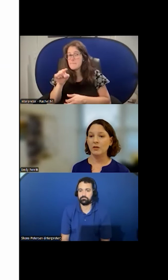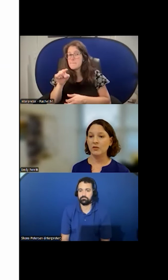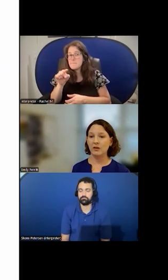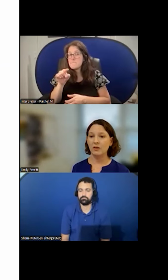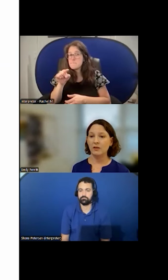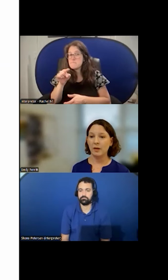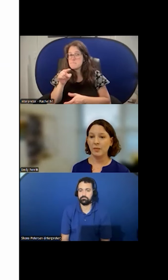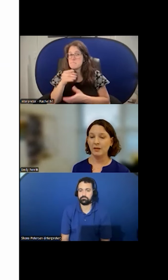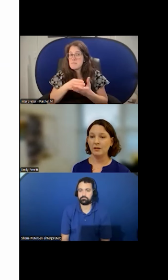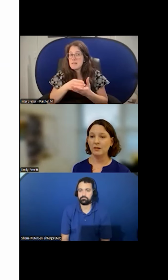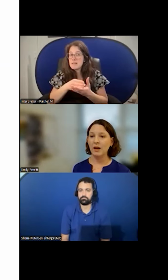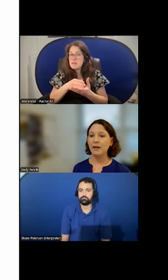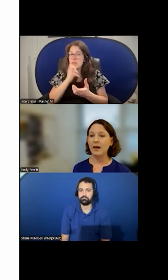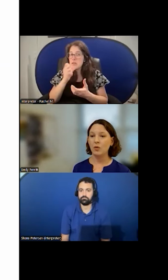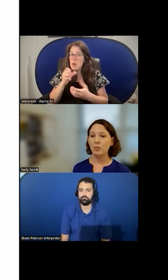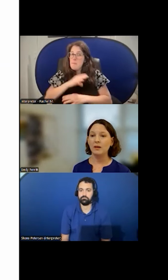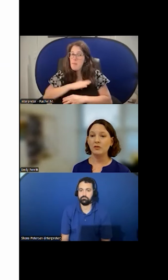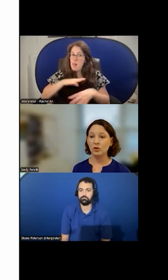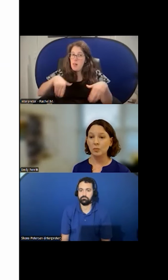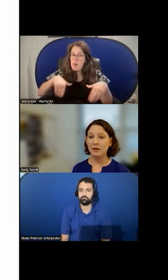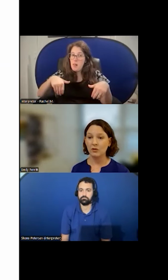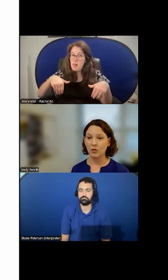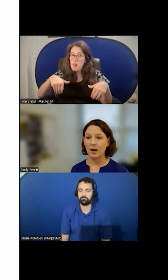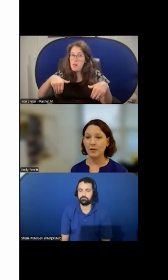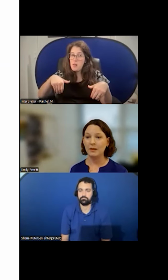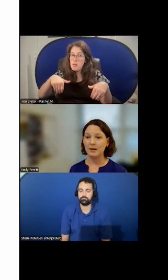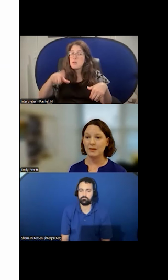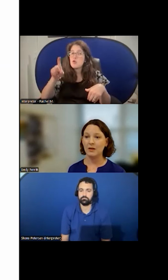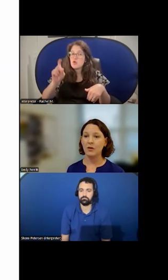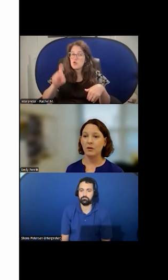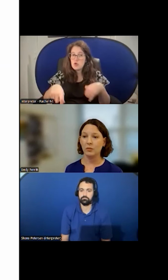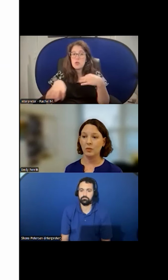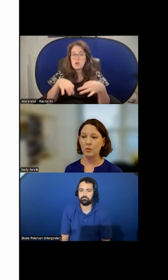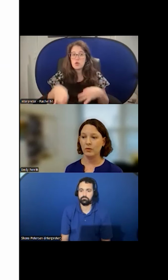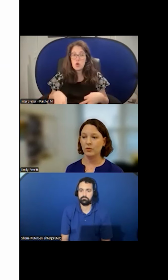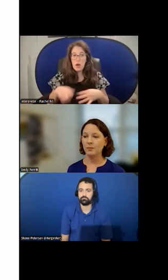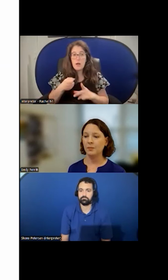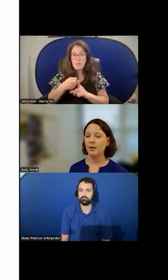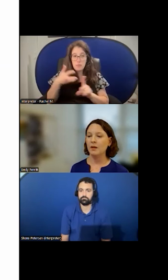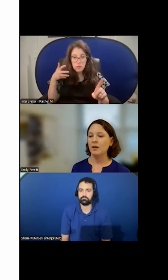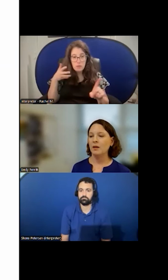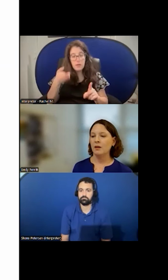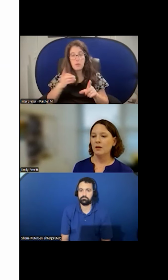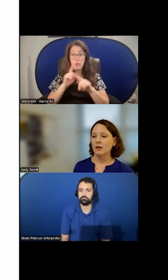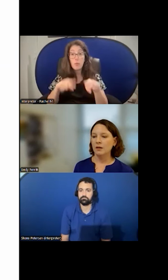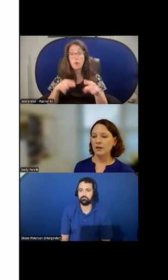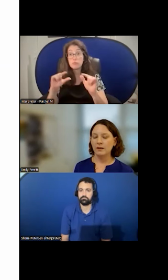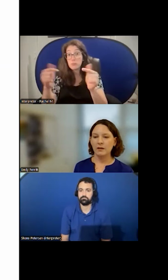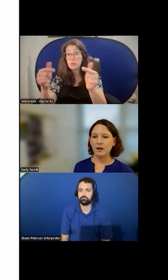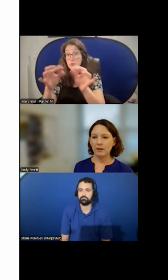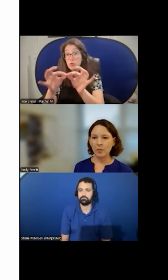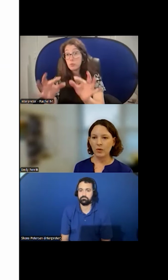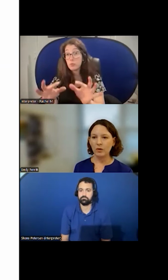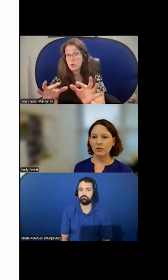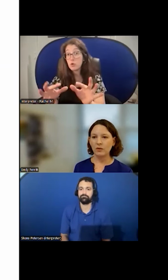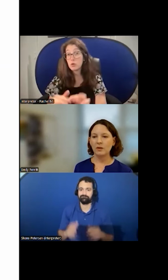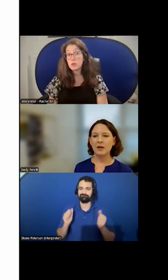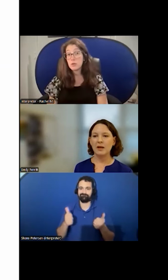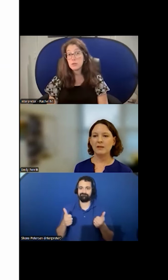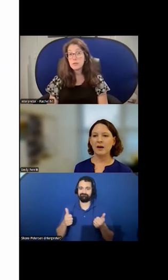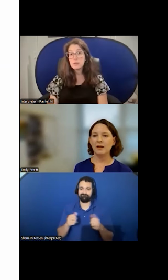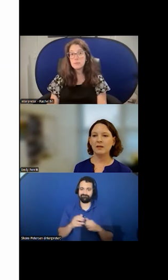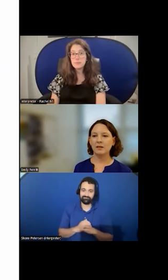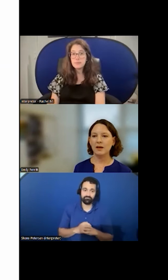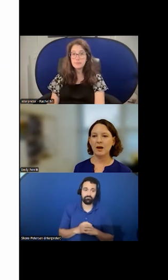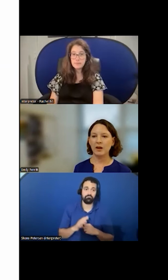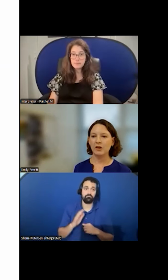this particular standard is not met, and that should be described in detail on the report. Does not support